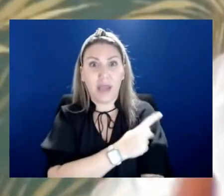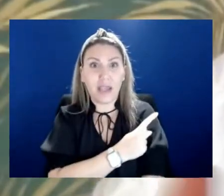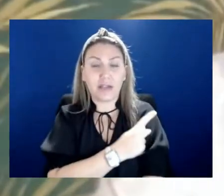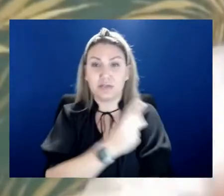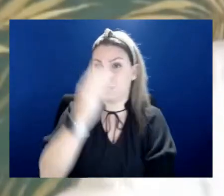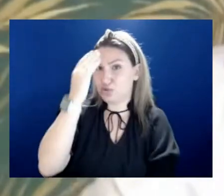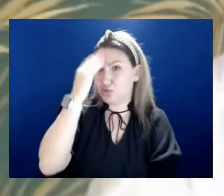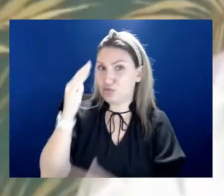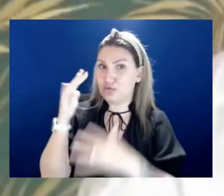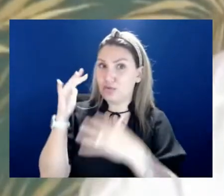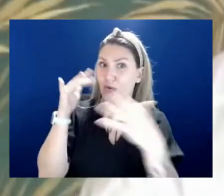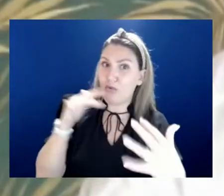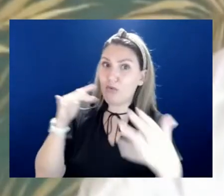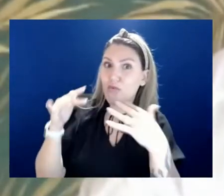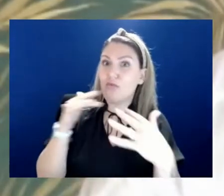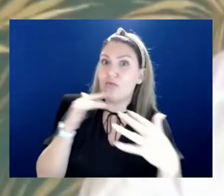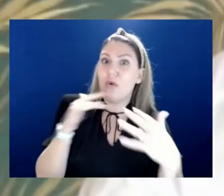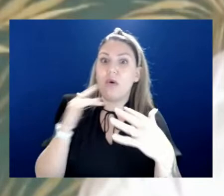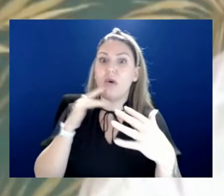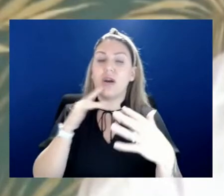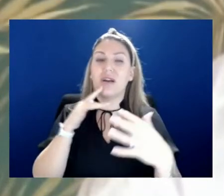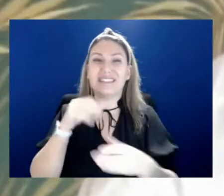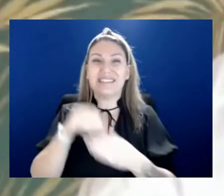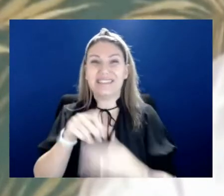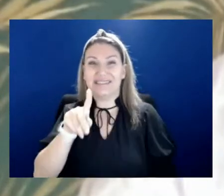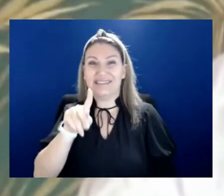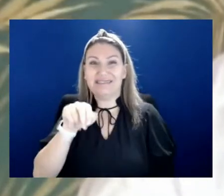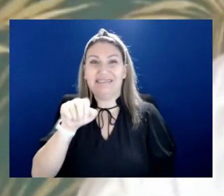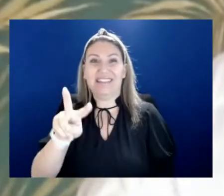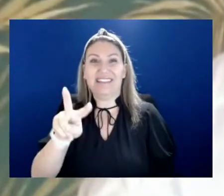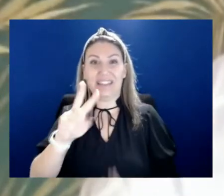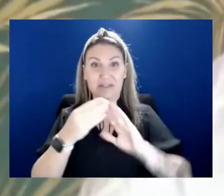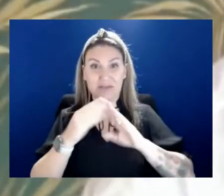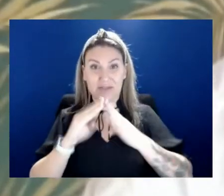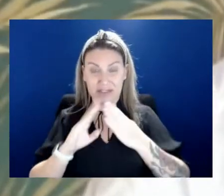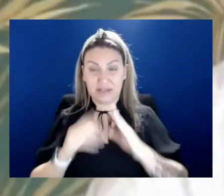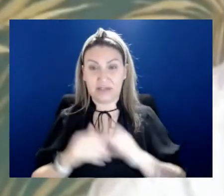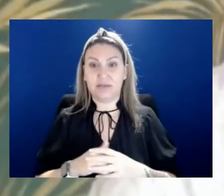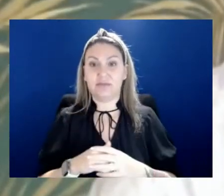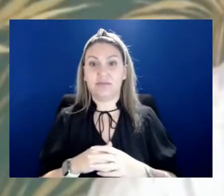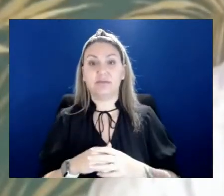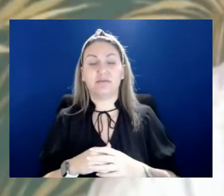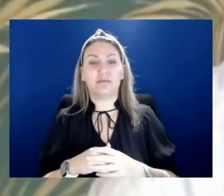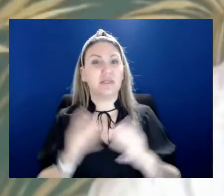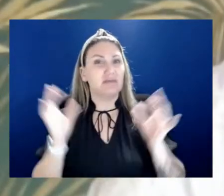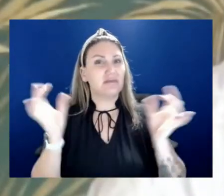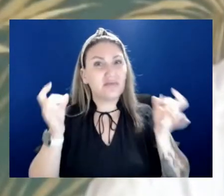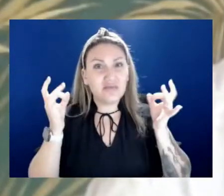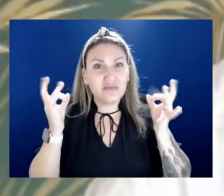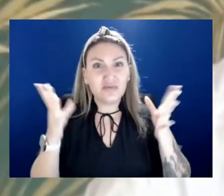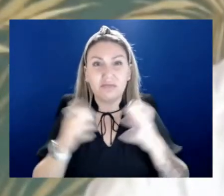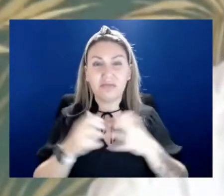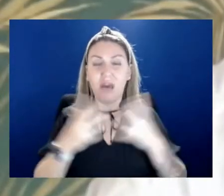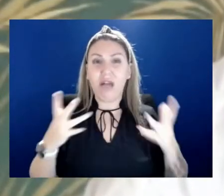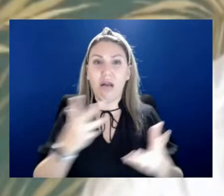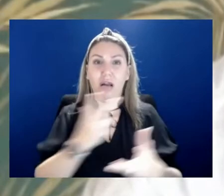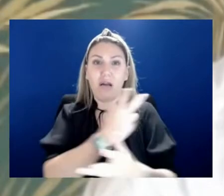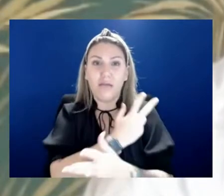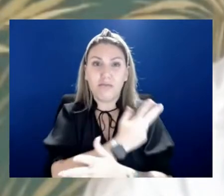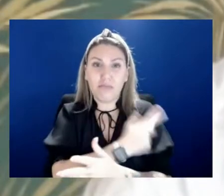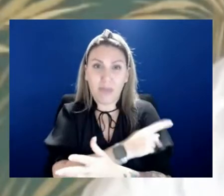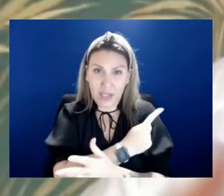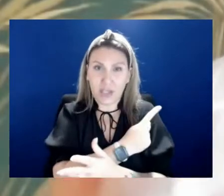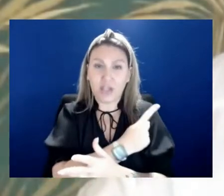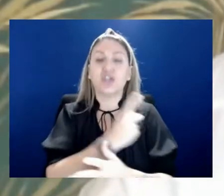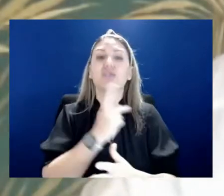line be in the Kyiv city, and it's be terrible. But a lot of people